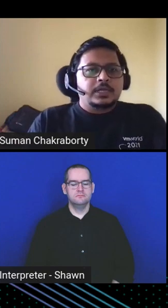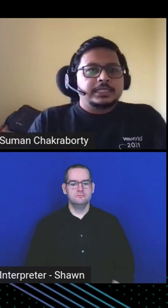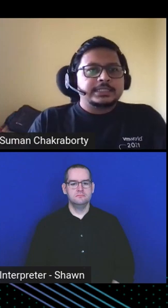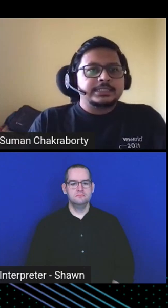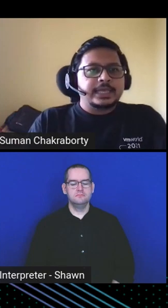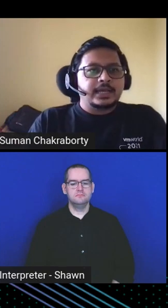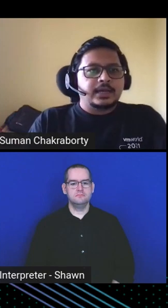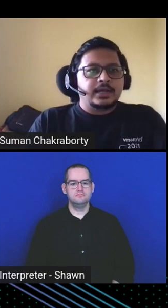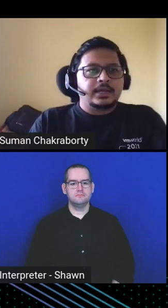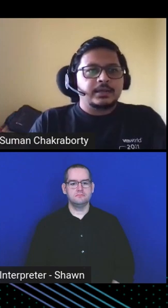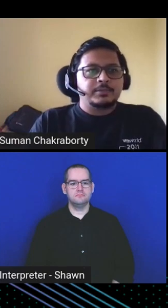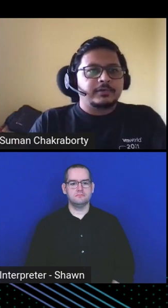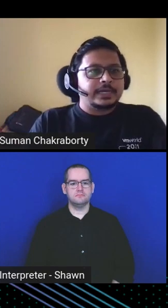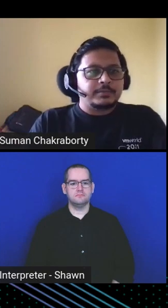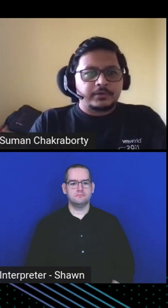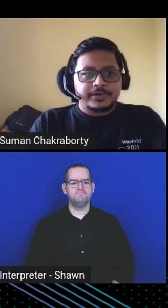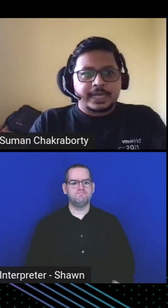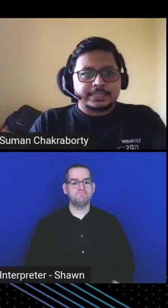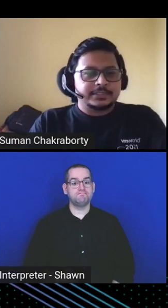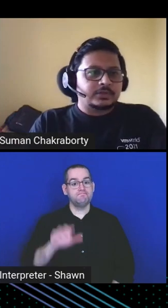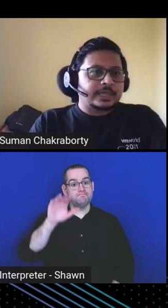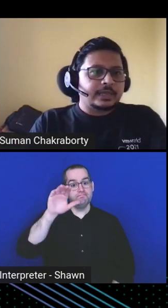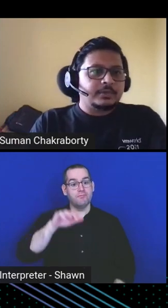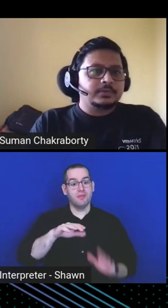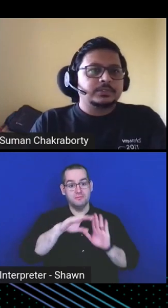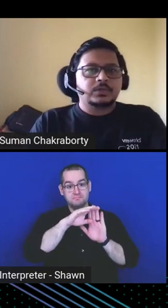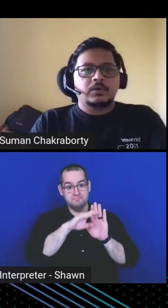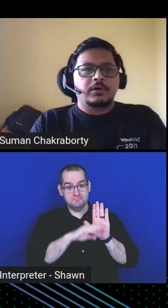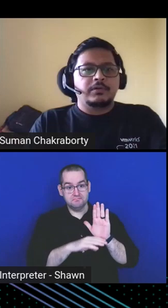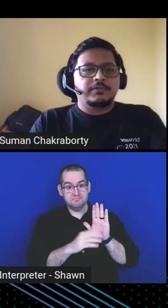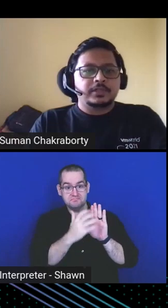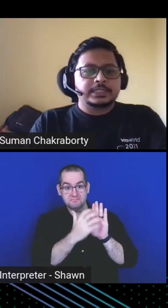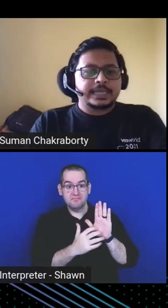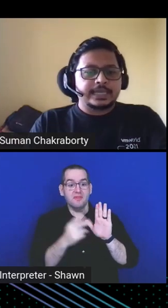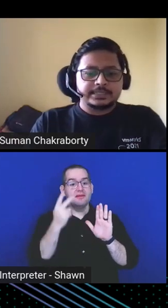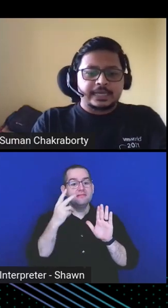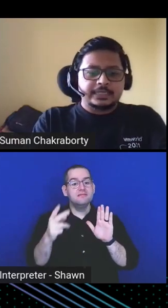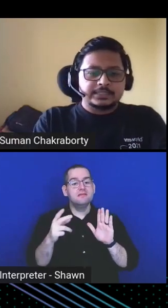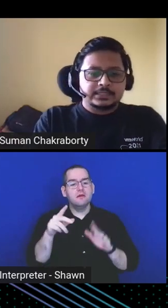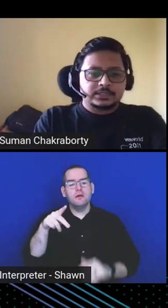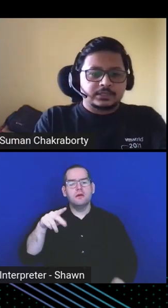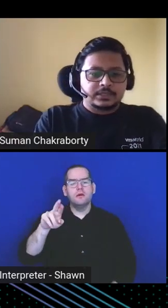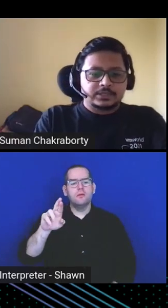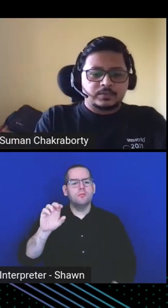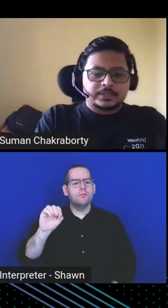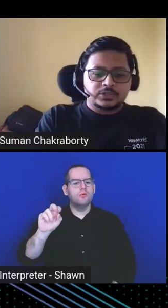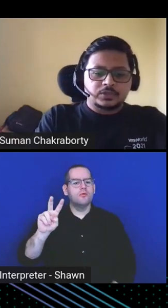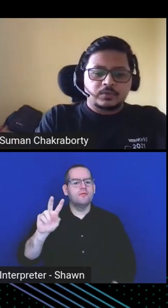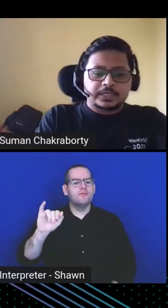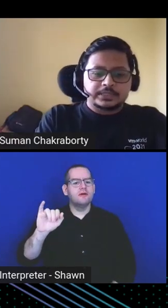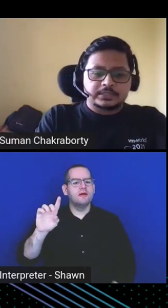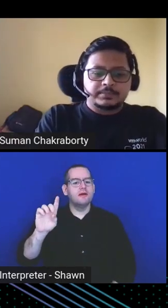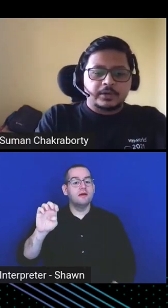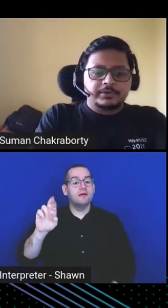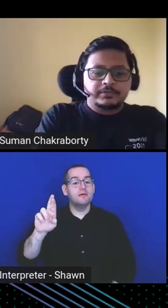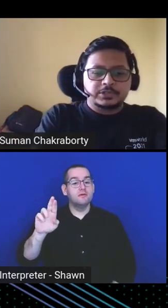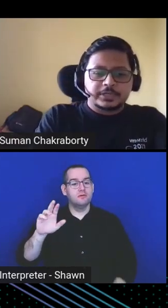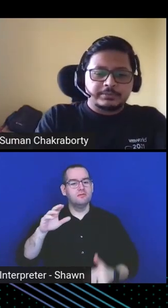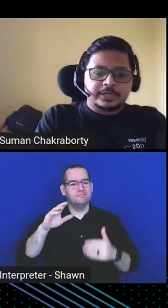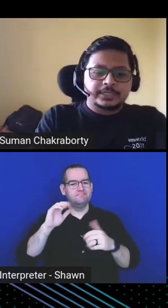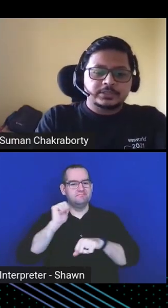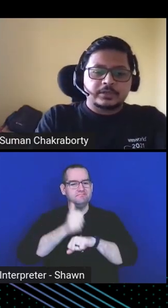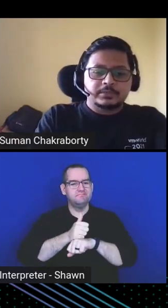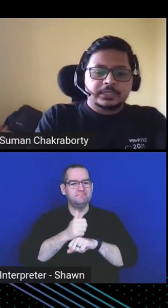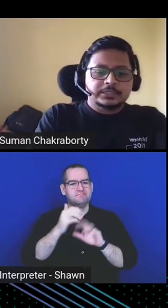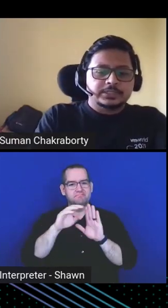so this is the provider boundary as I was talking about. So for this case, I'll just want to show what is the boundary version